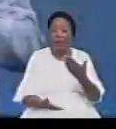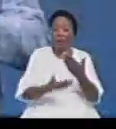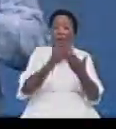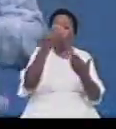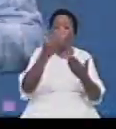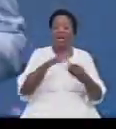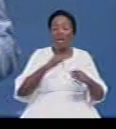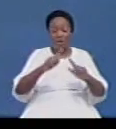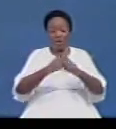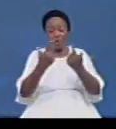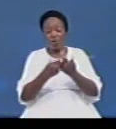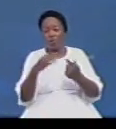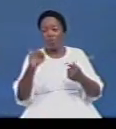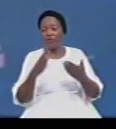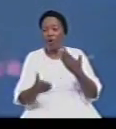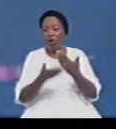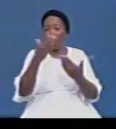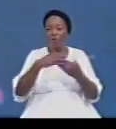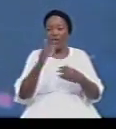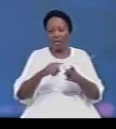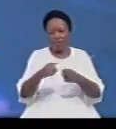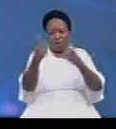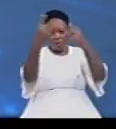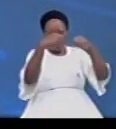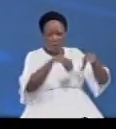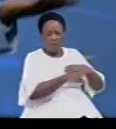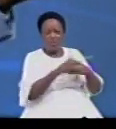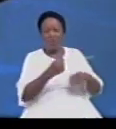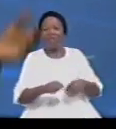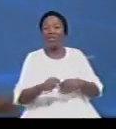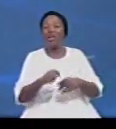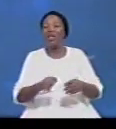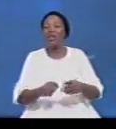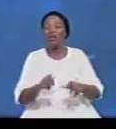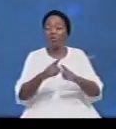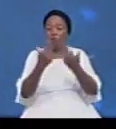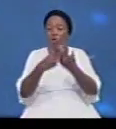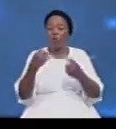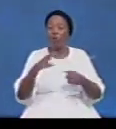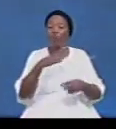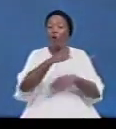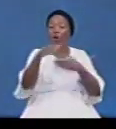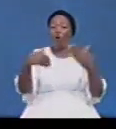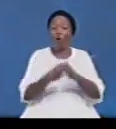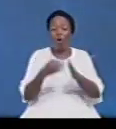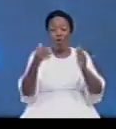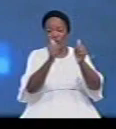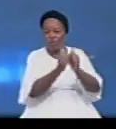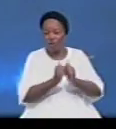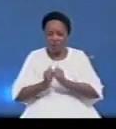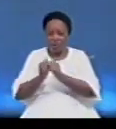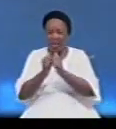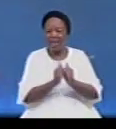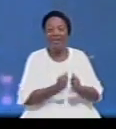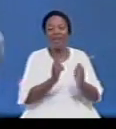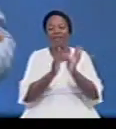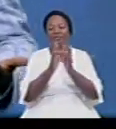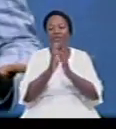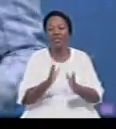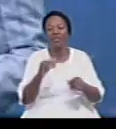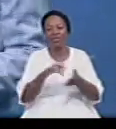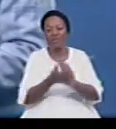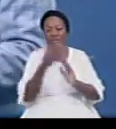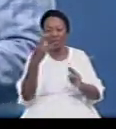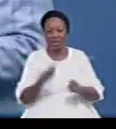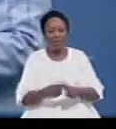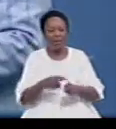you come into the congregation of the all together. Christian, we're coming back